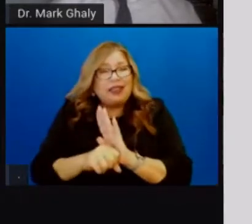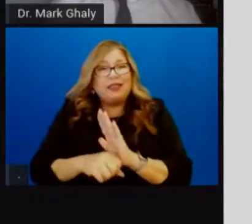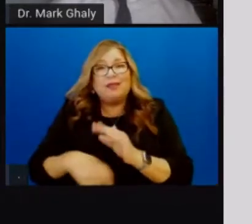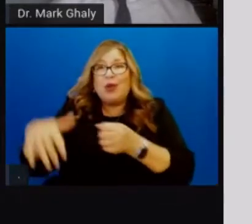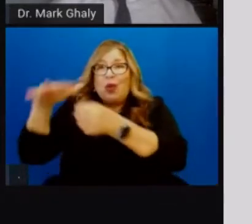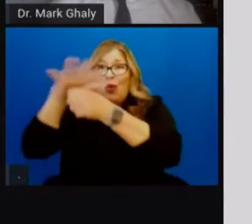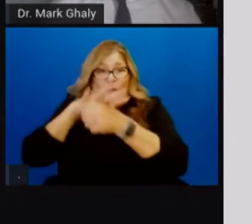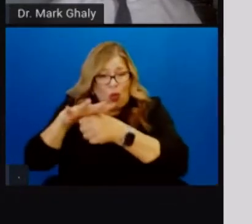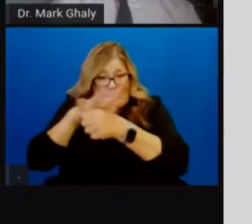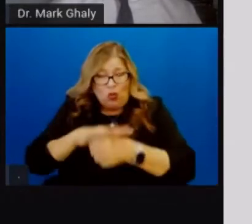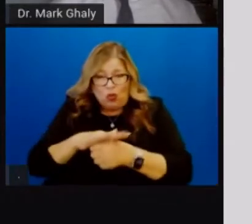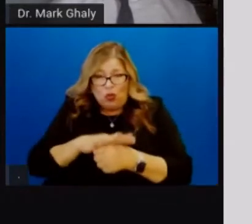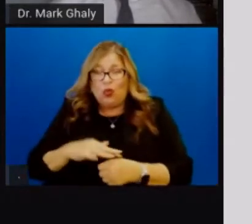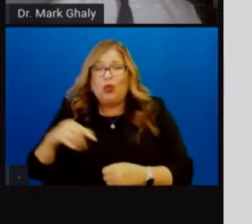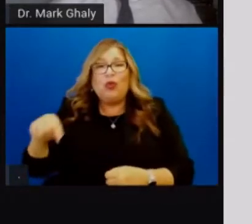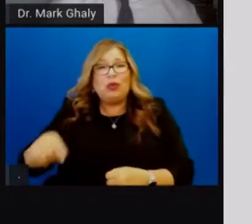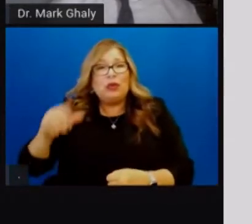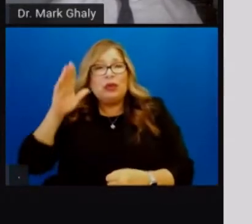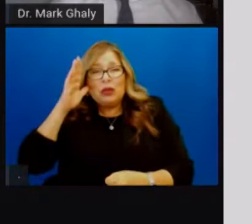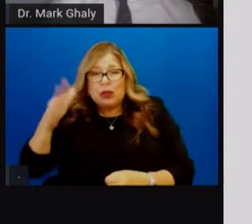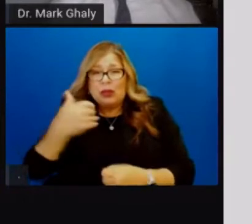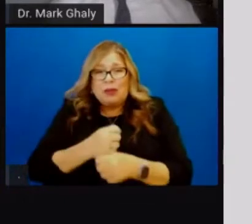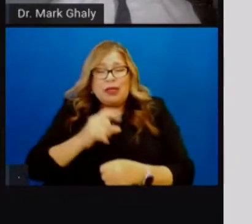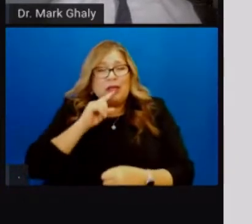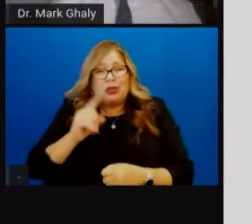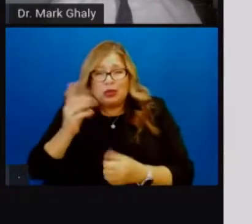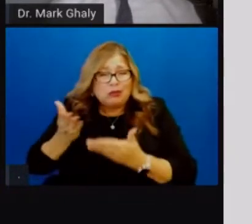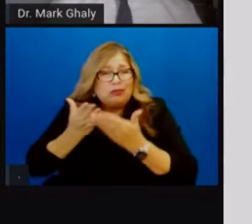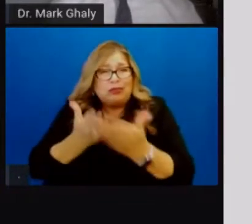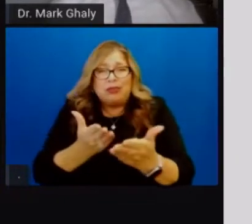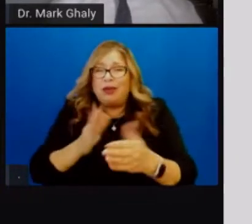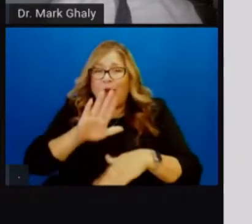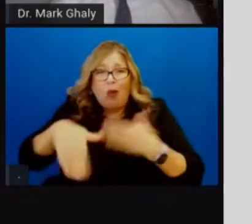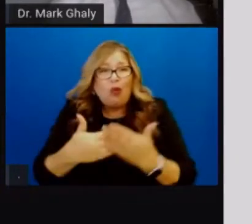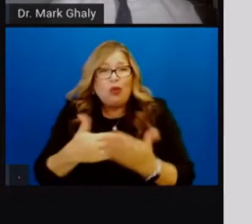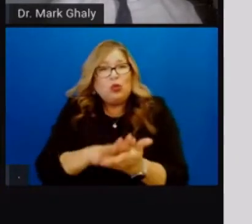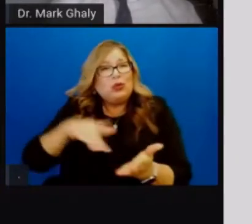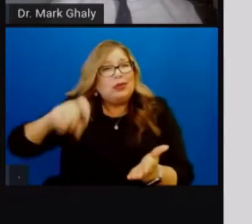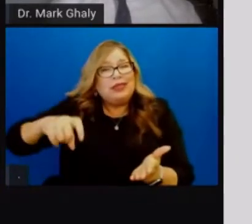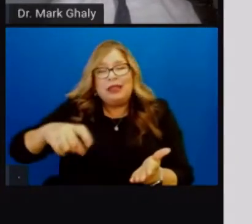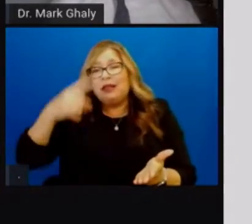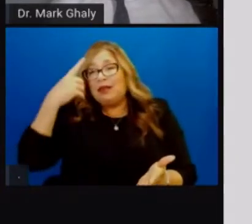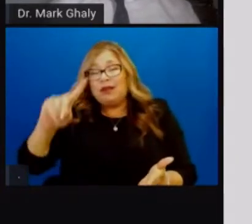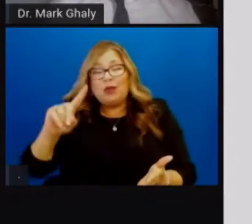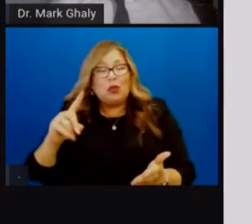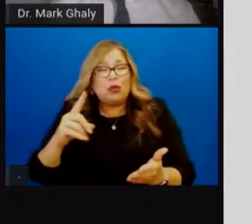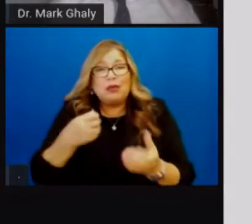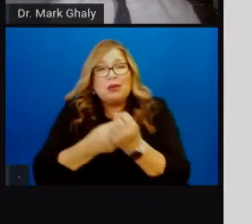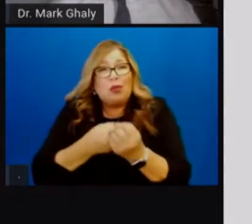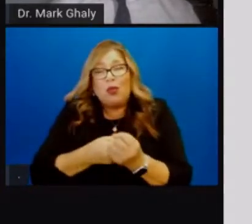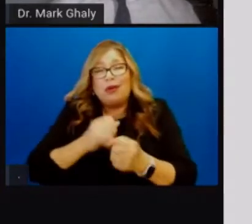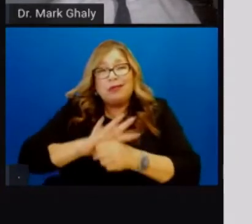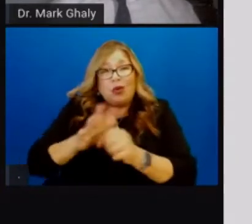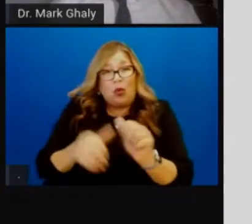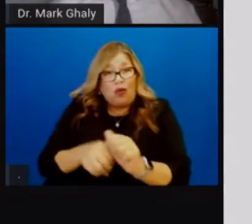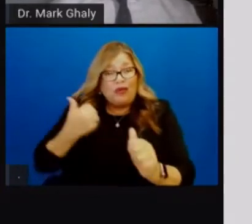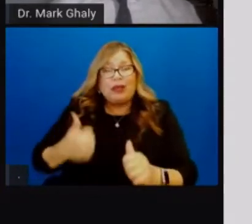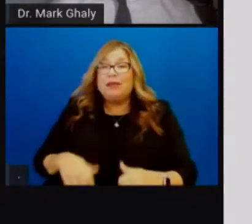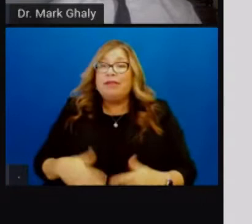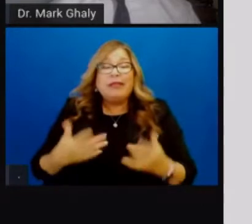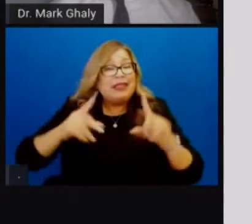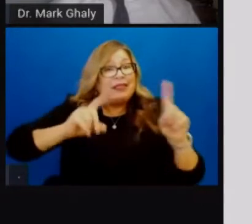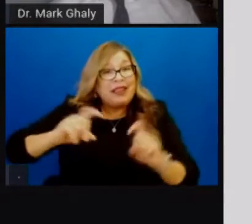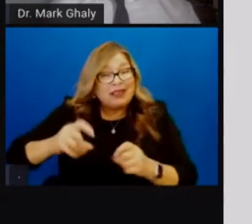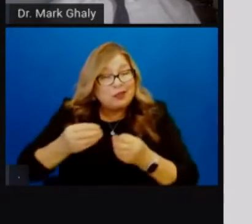provide COVID-19 mitigation resources to schools. This will include testing. This will include supporting procurement around